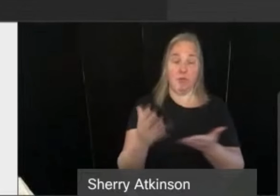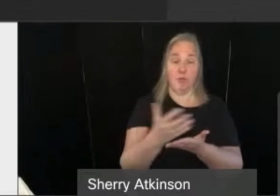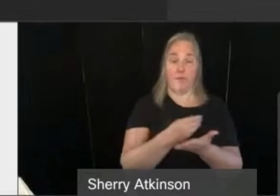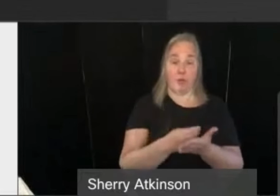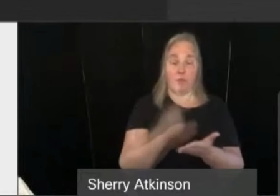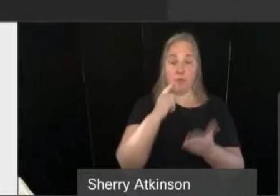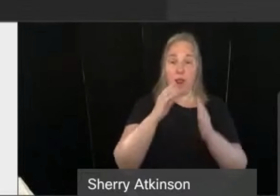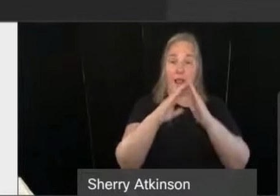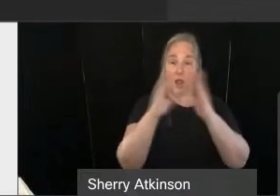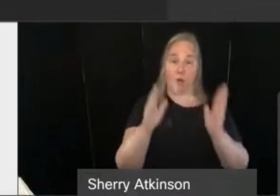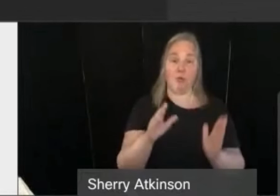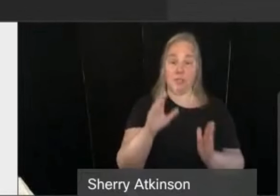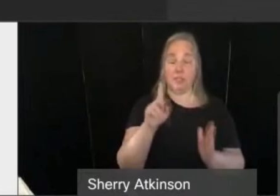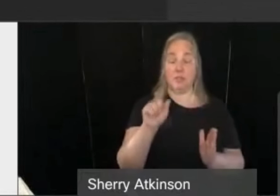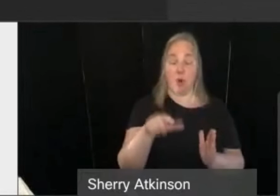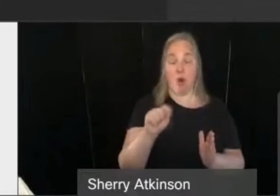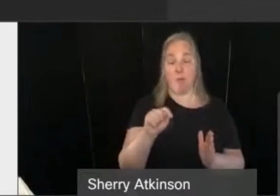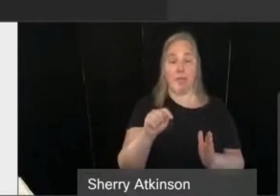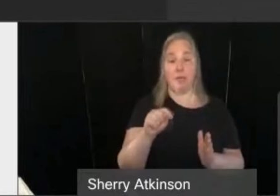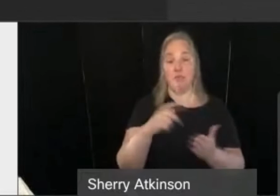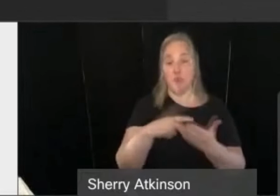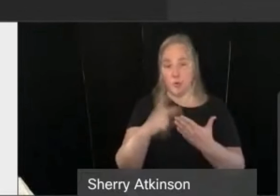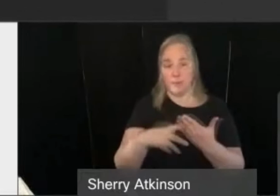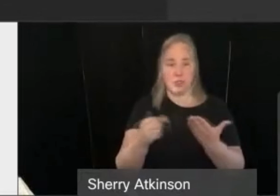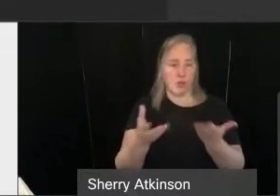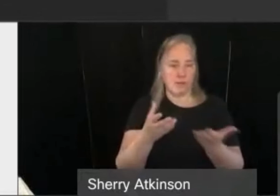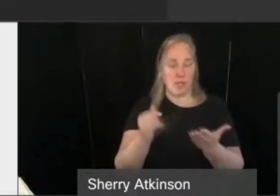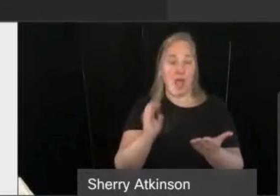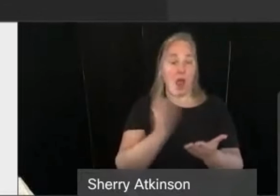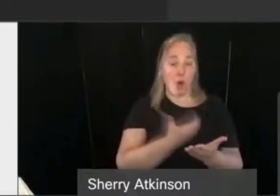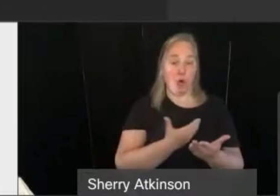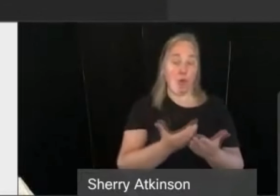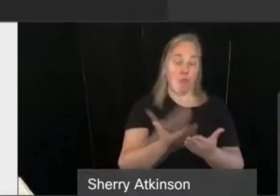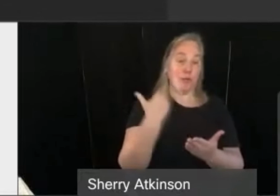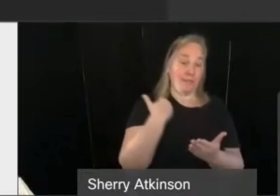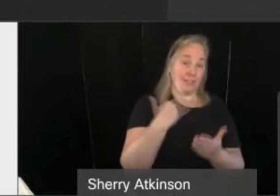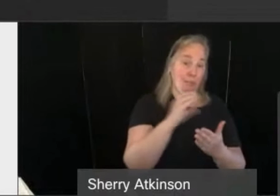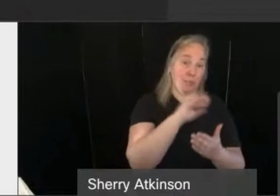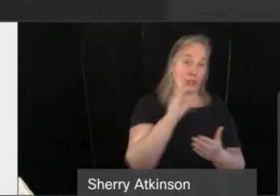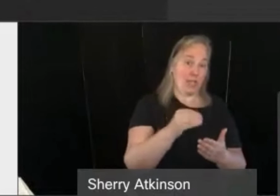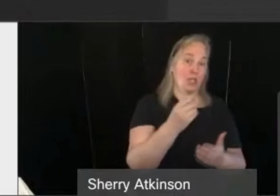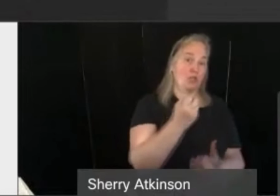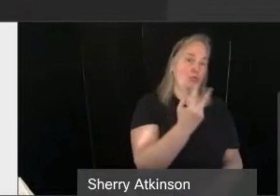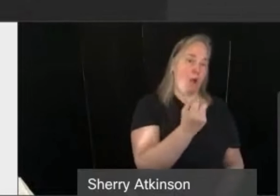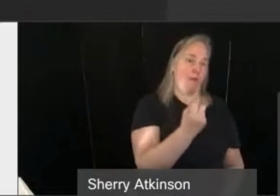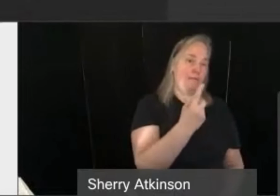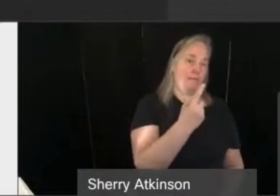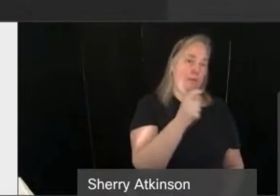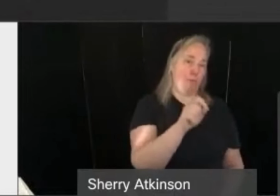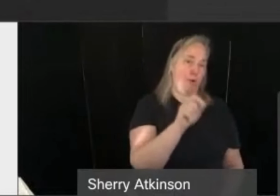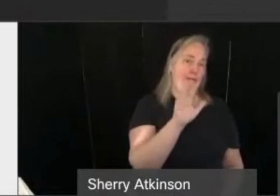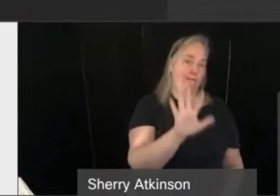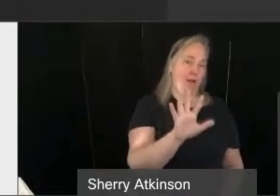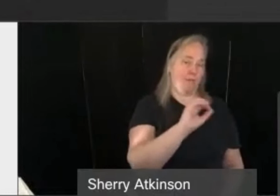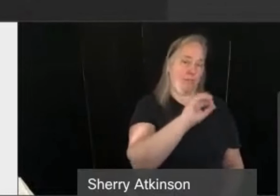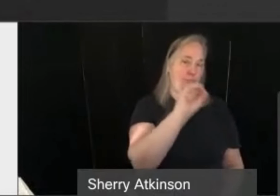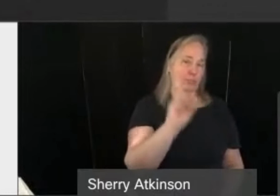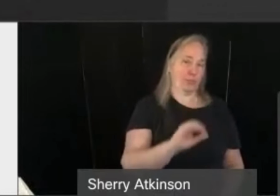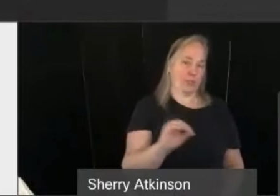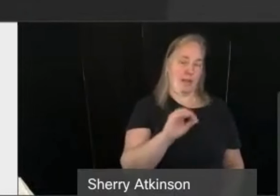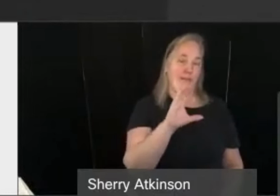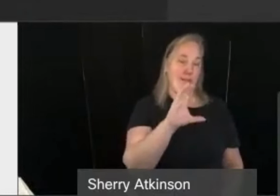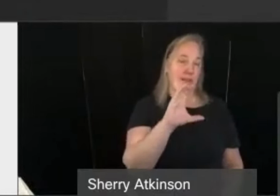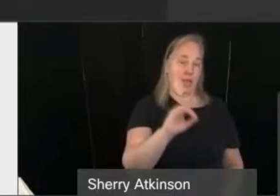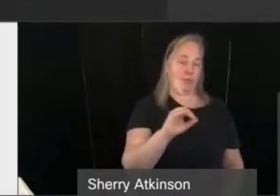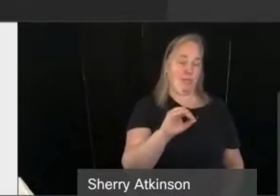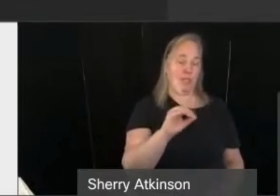and services. So our previous percentage was 12.5% of county transfer tax. That's the